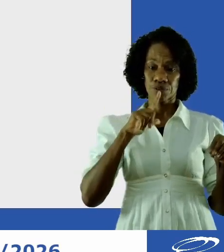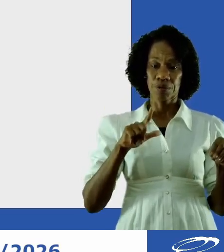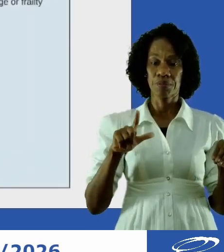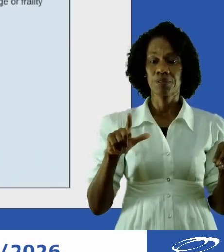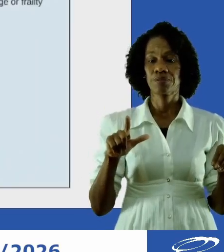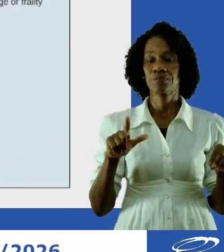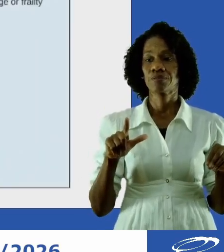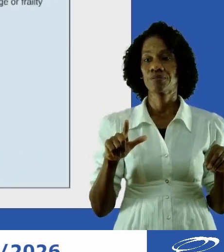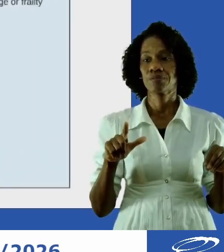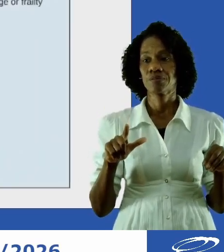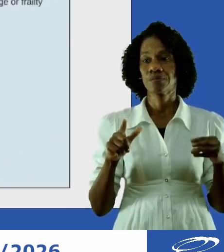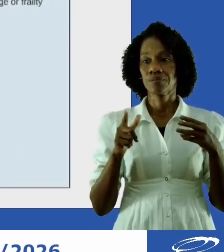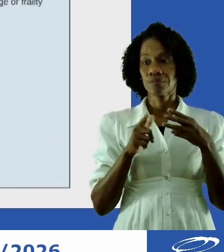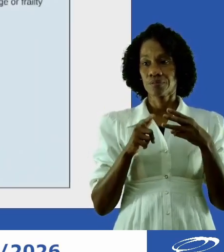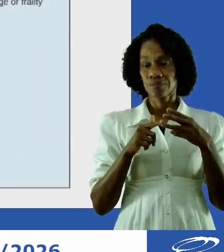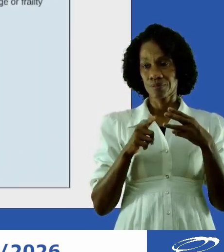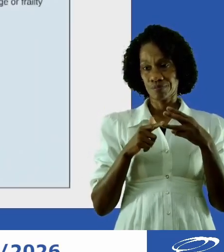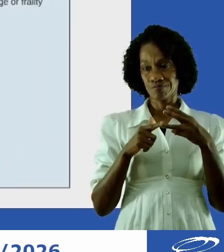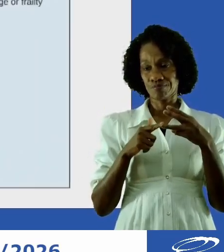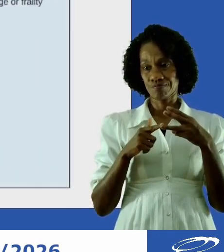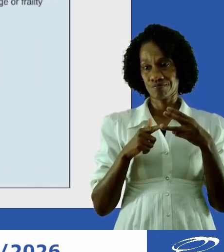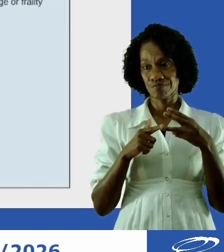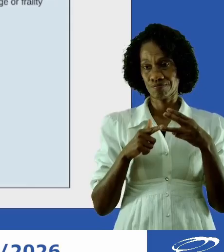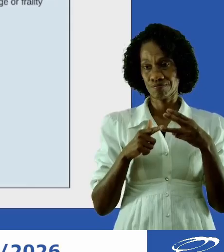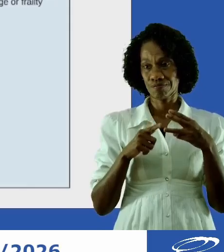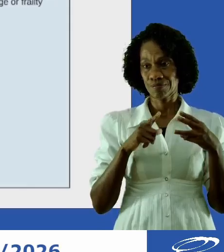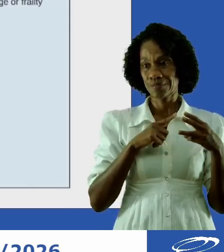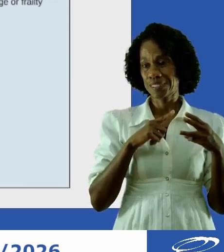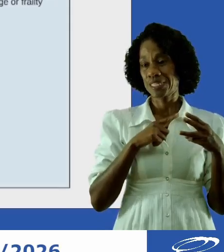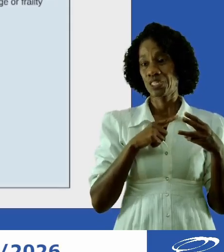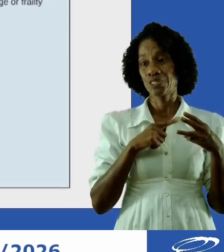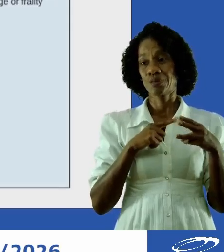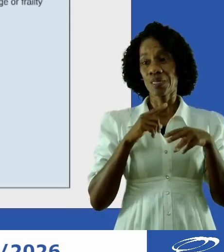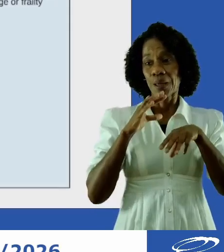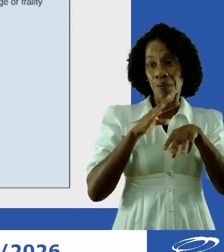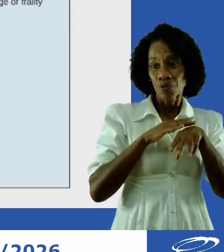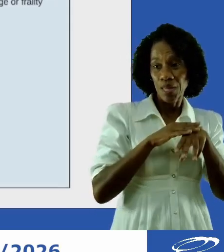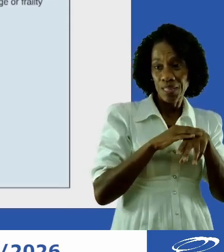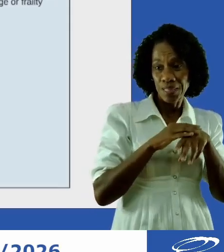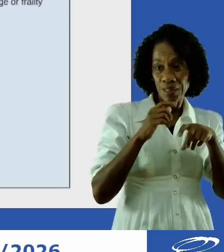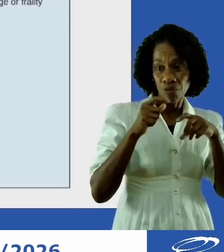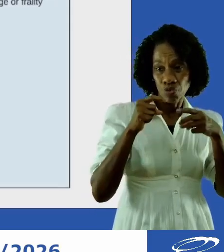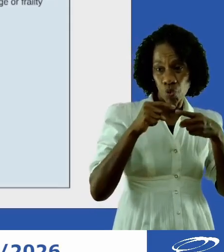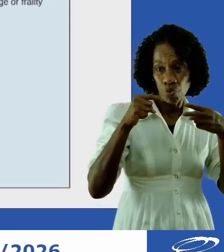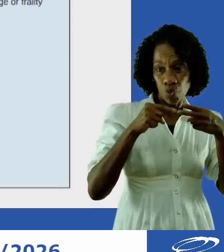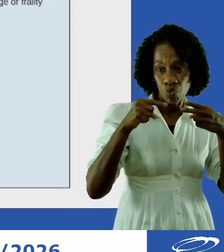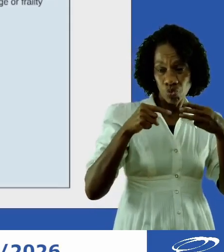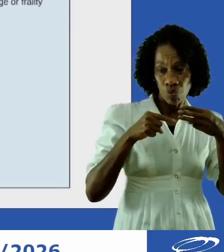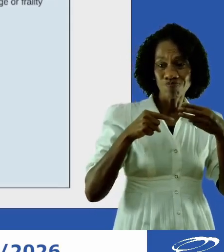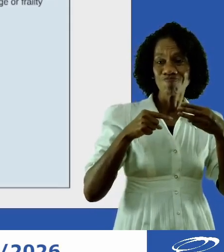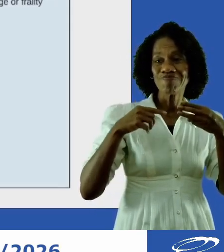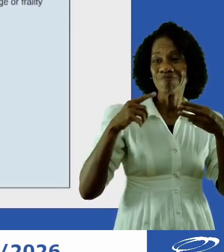we classify patients in a high risk, or very high risk, or indeterminate risk. The